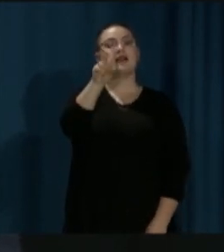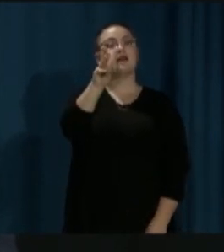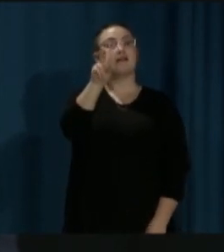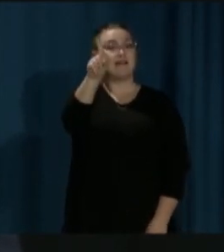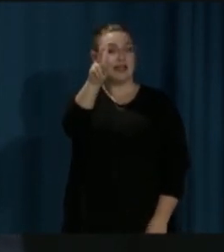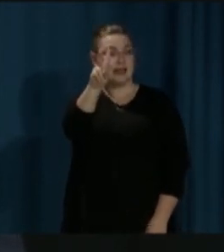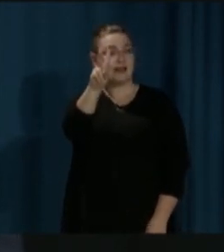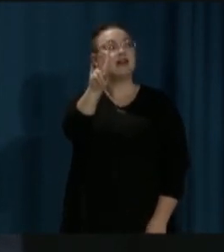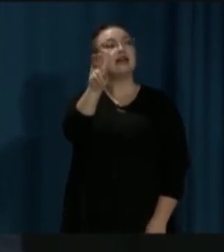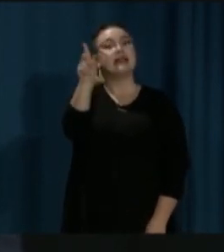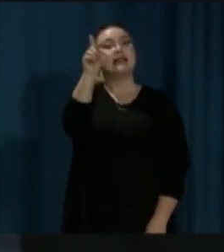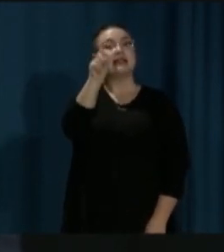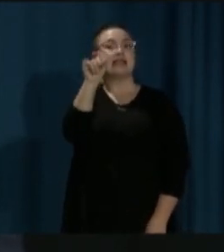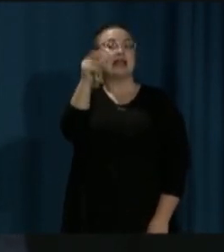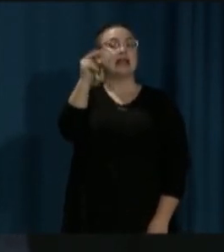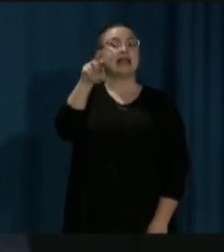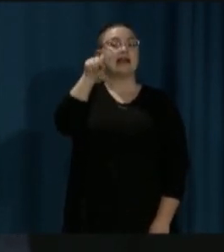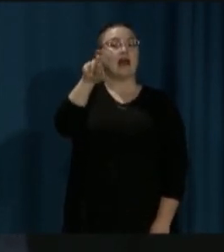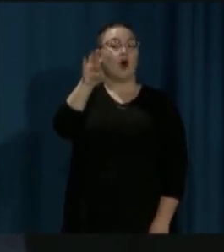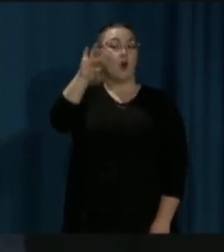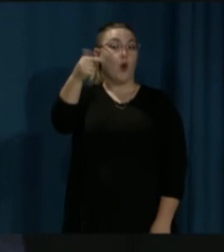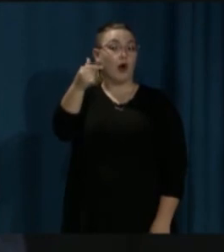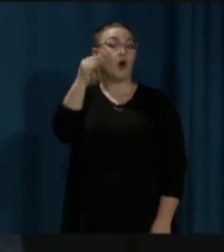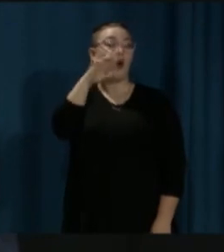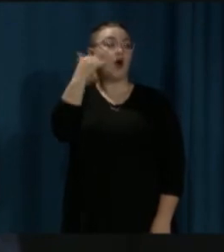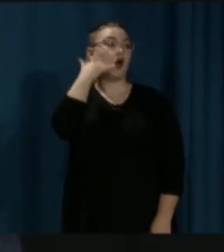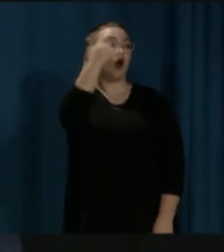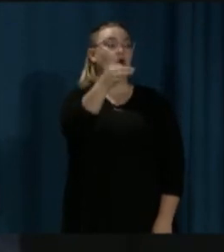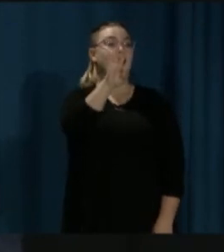league@lwvdayton.org. Or you can call the office at